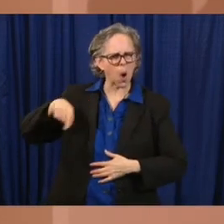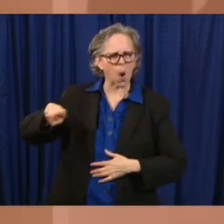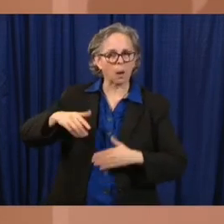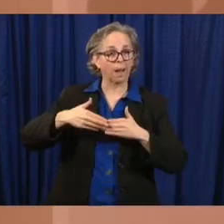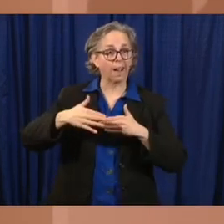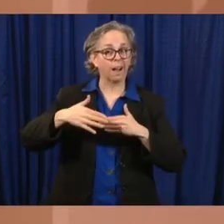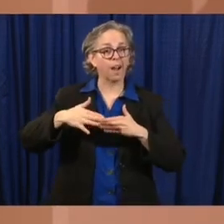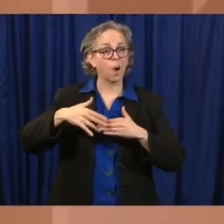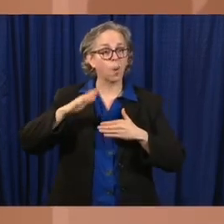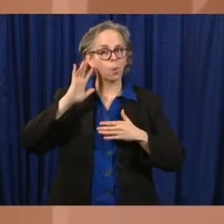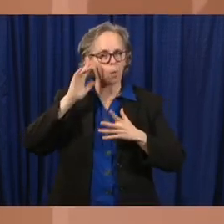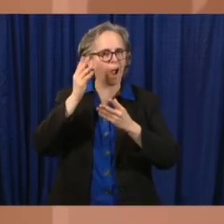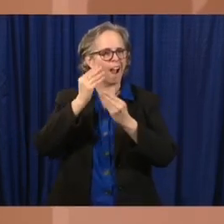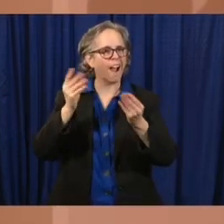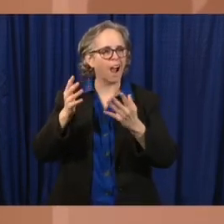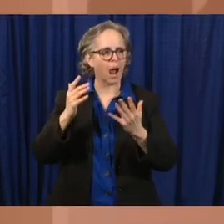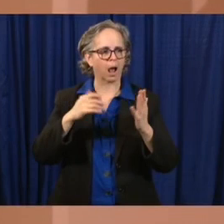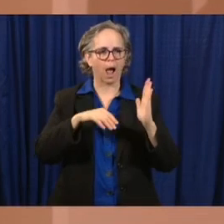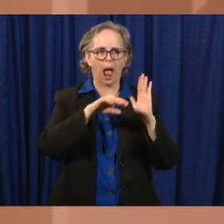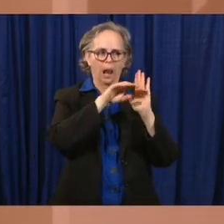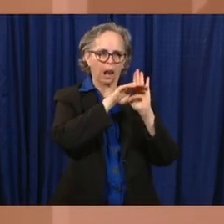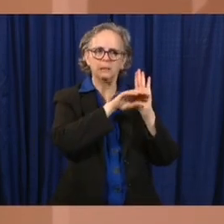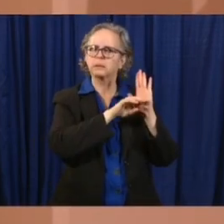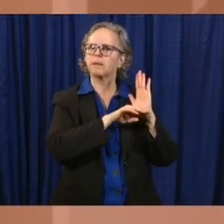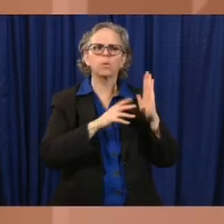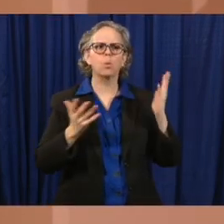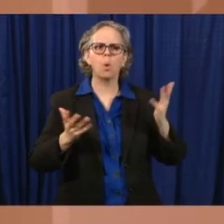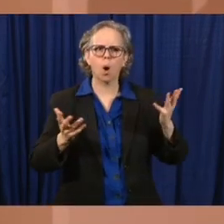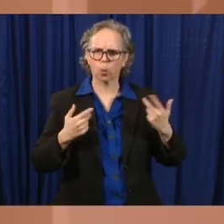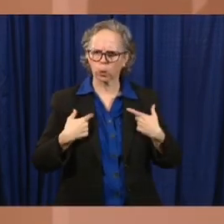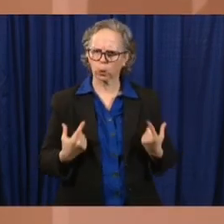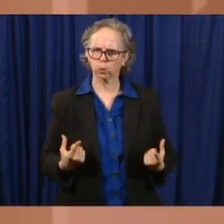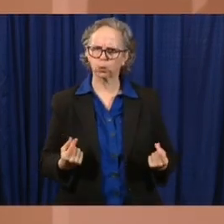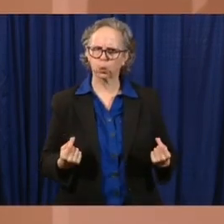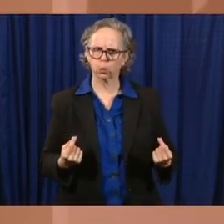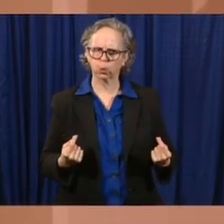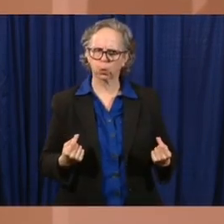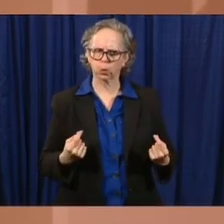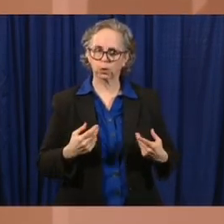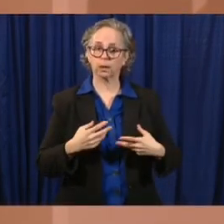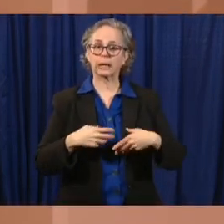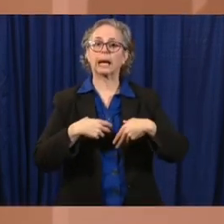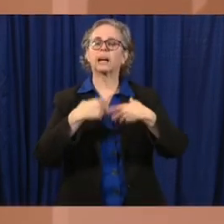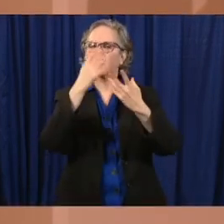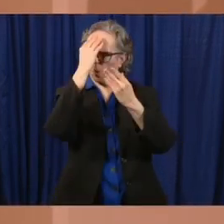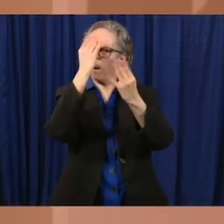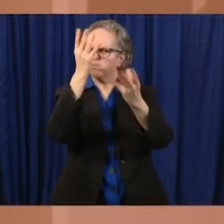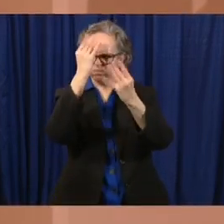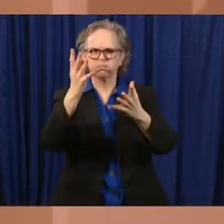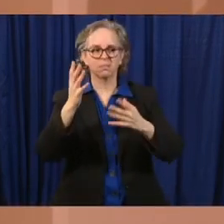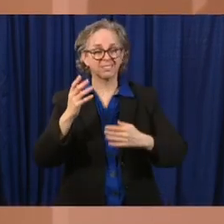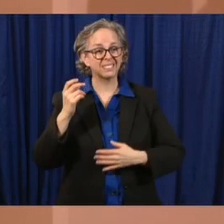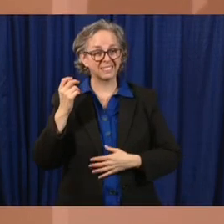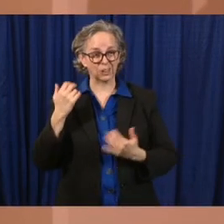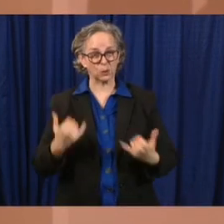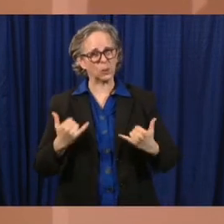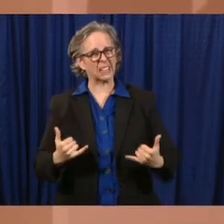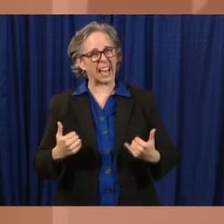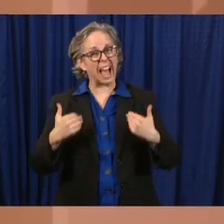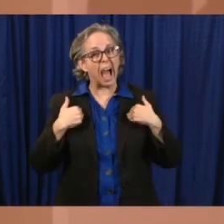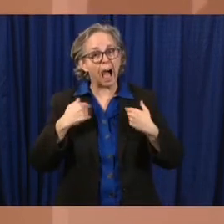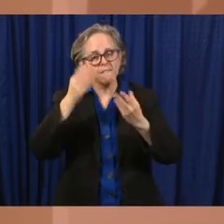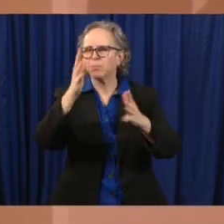a list of actions that we're taking and updates on that. I don't have much for you today on this other than